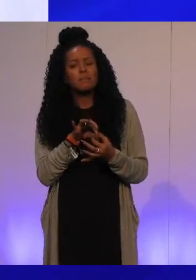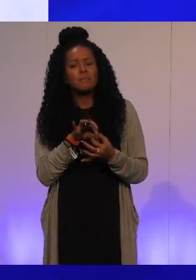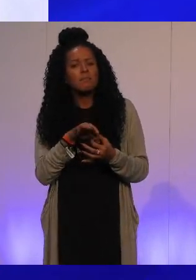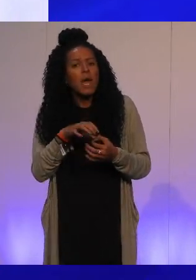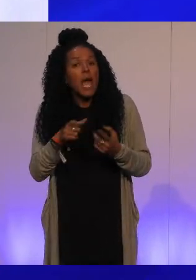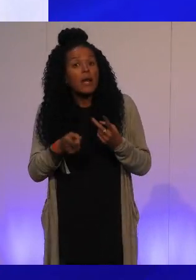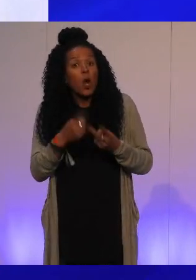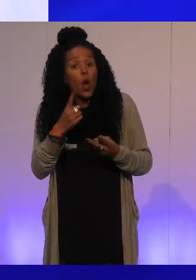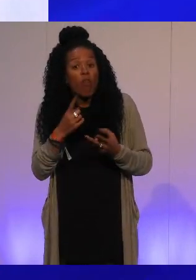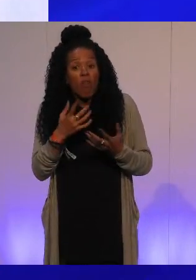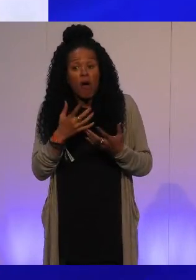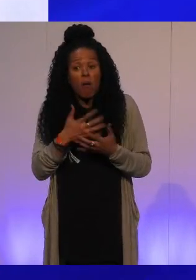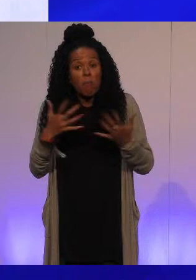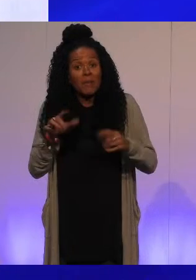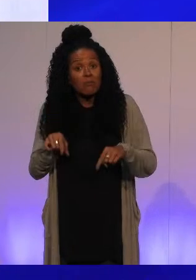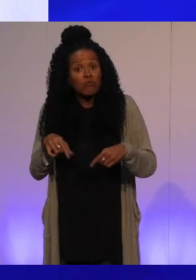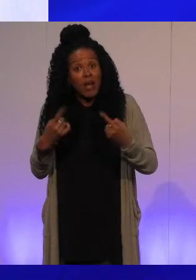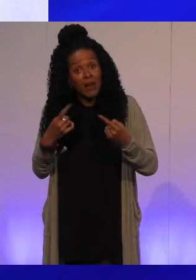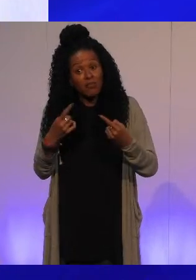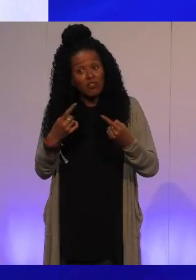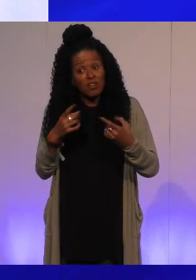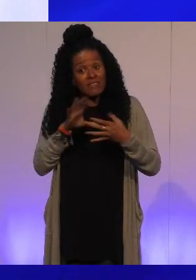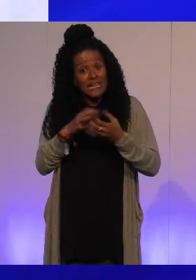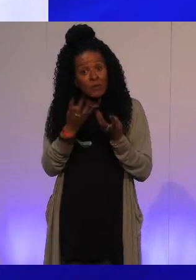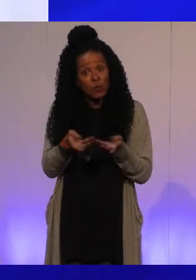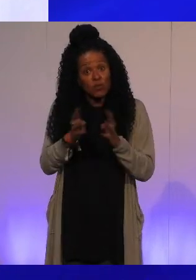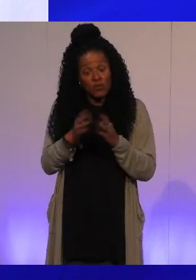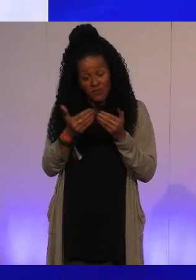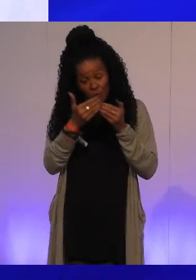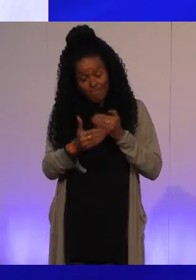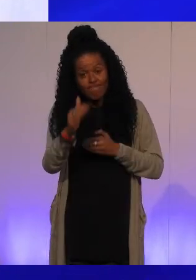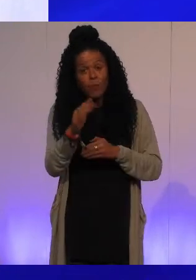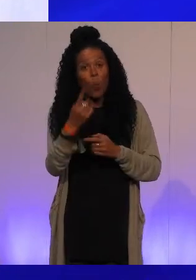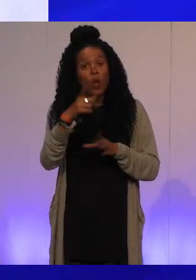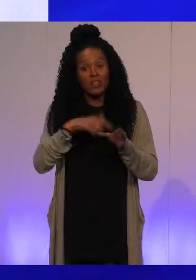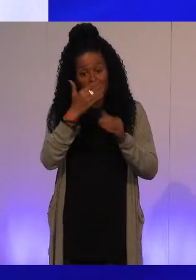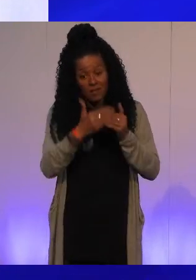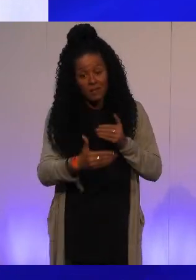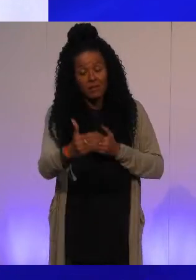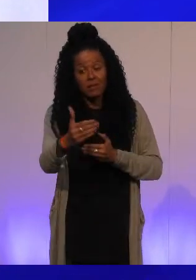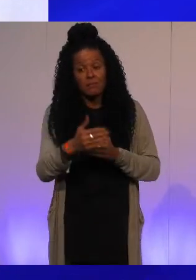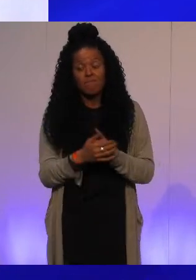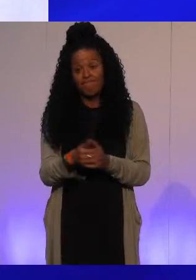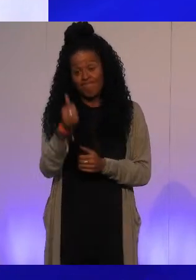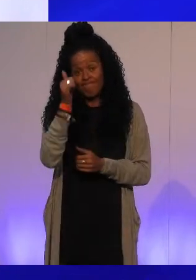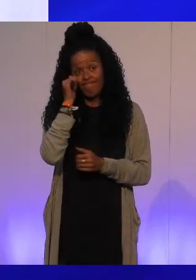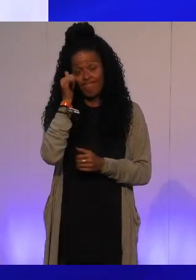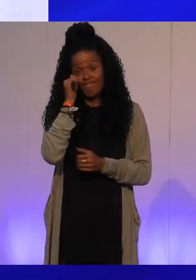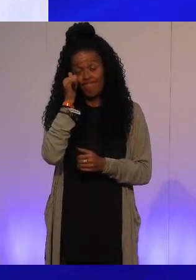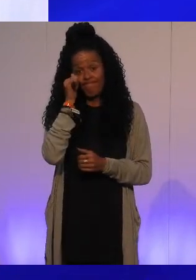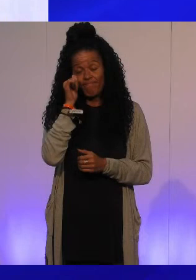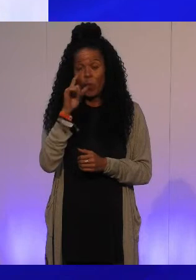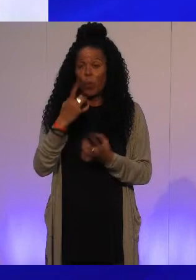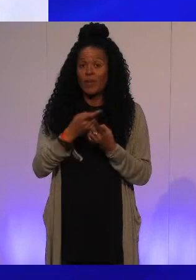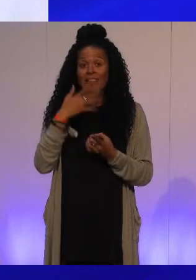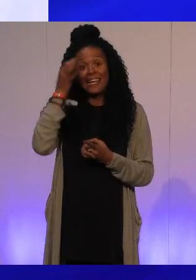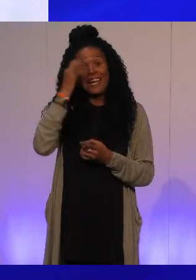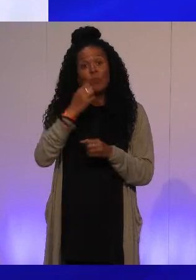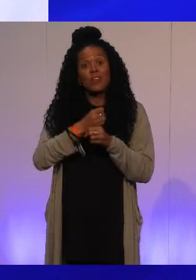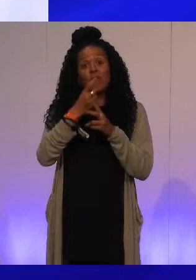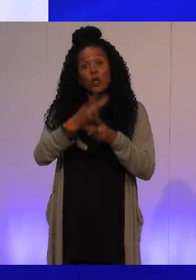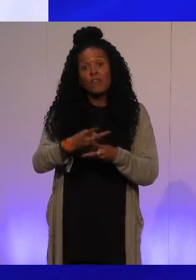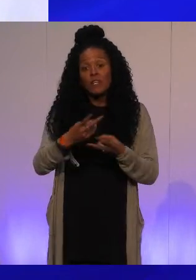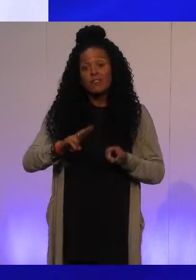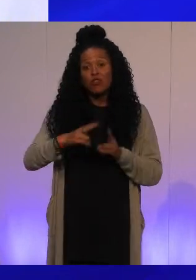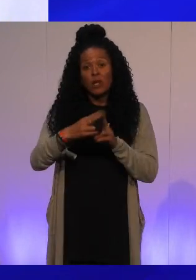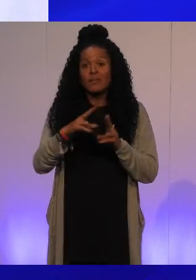other major challenges faced by the Trust in the coming year? And I know that one of the things that the Council of Governors at Chesterfield